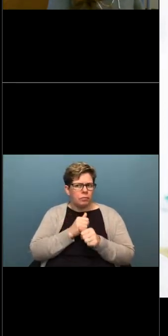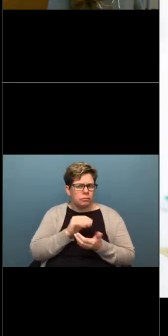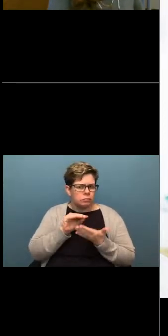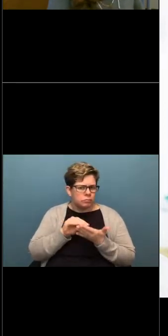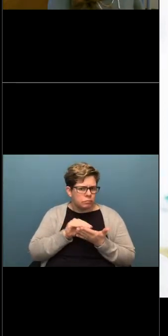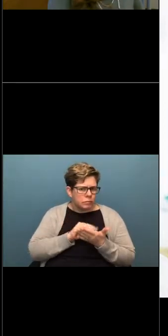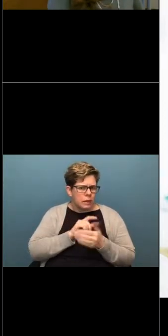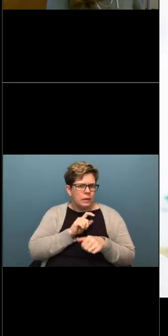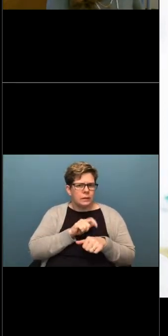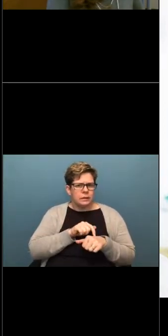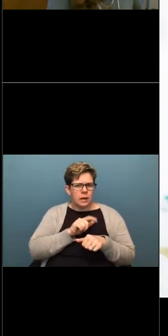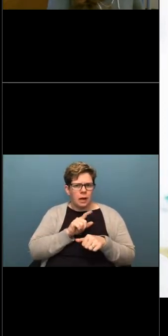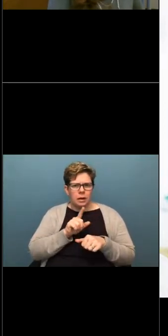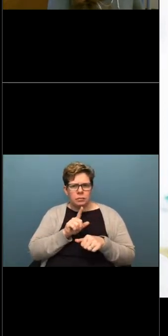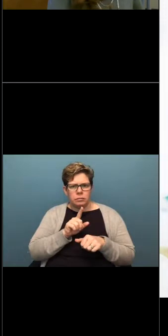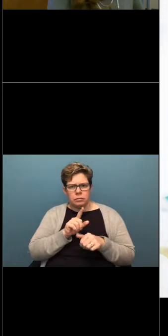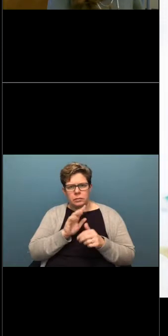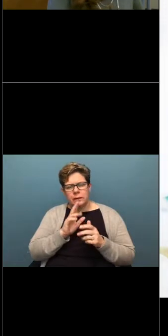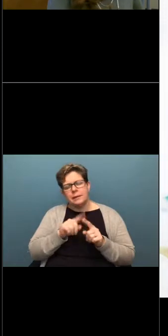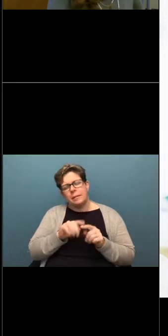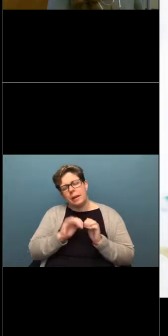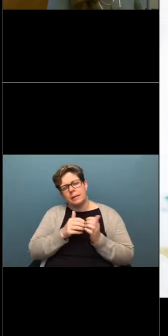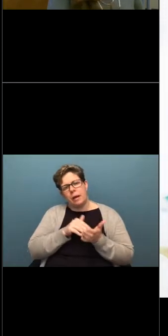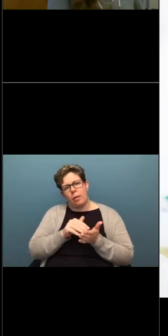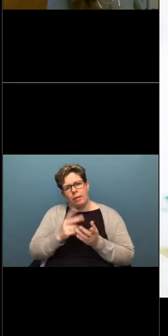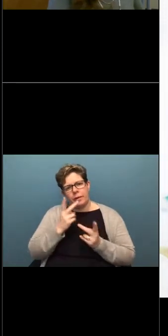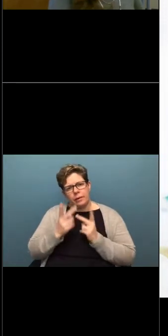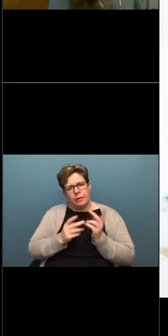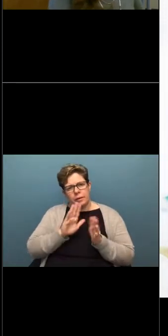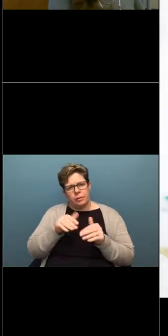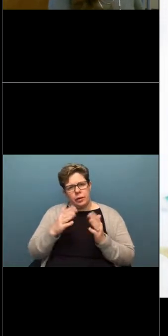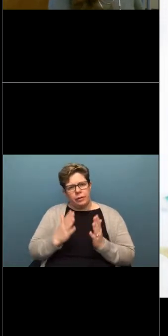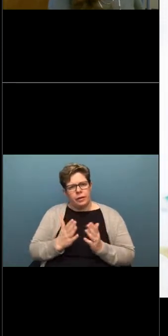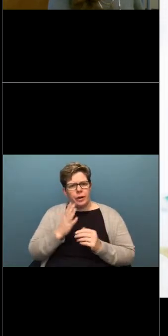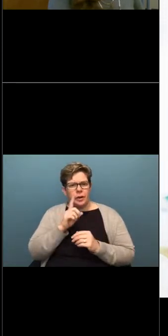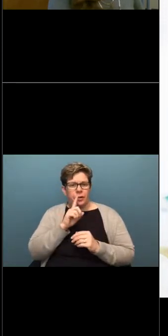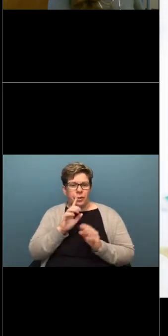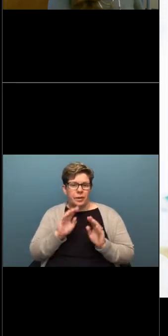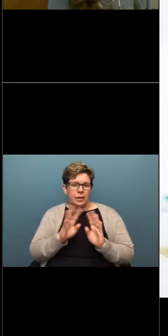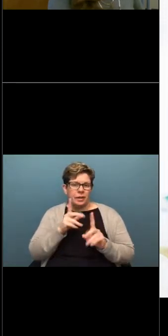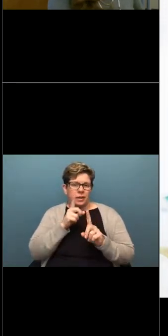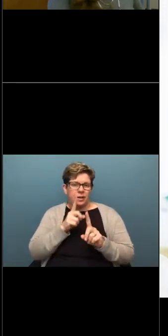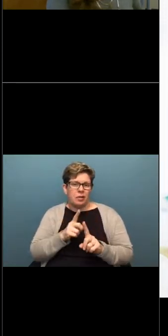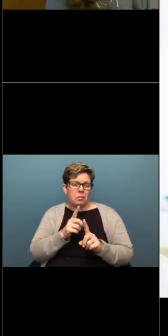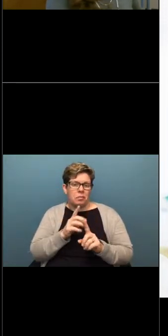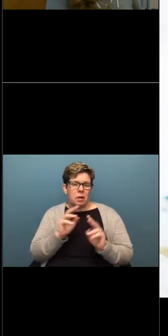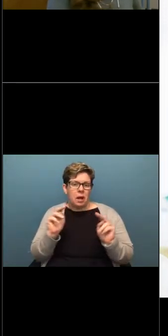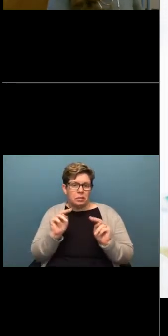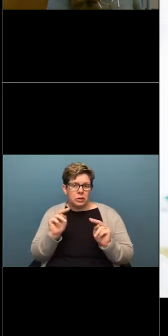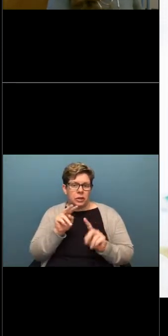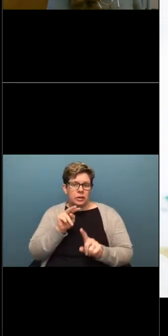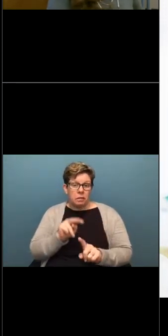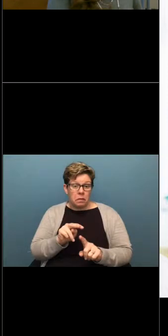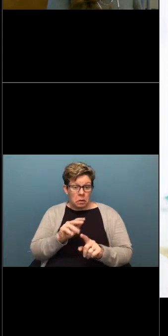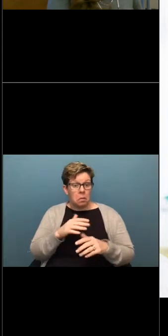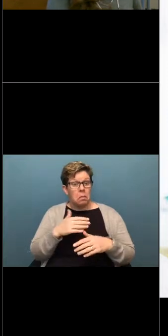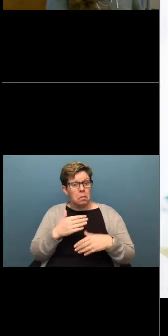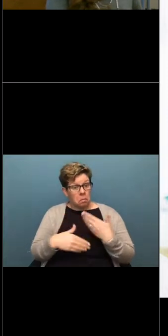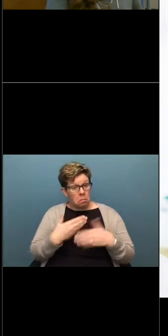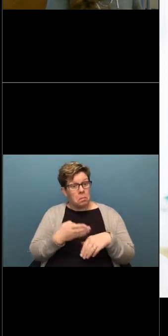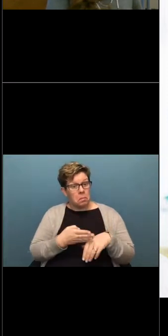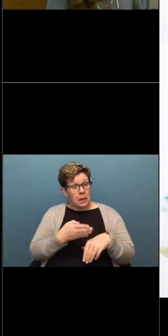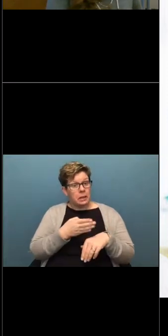time between, depending on how often you're seeing your provider, might give a really clear objective view of if you're doing well, if you're making